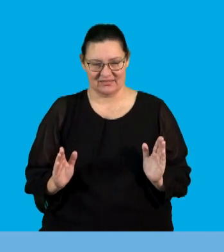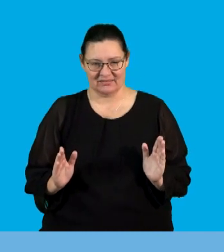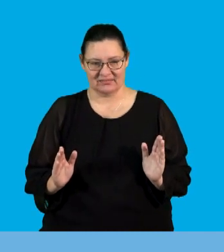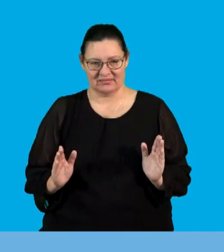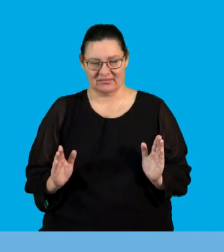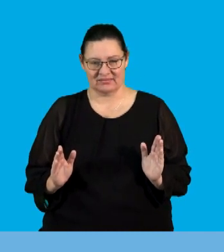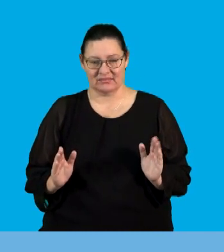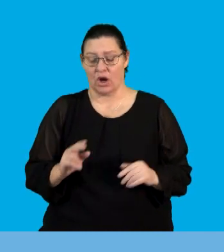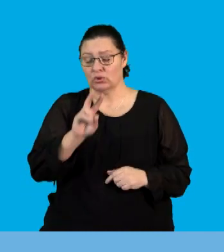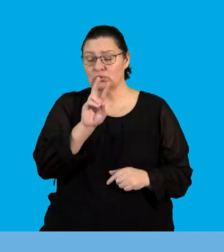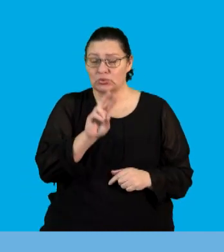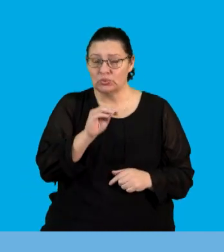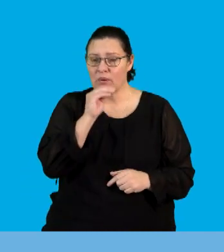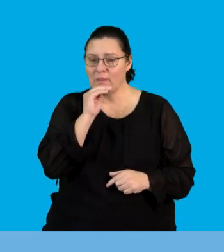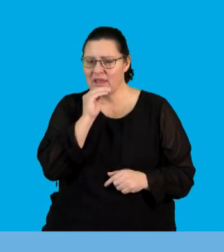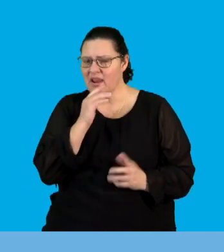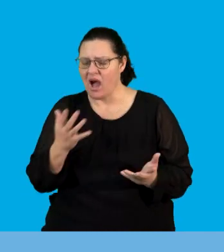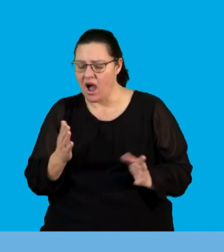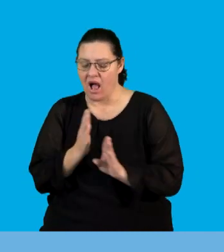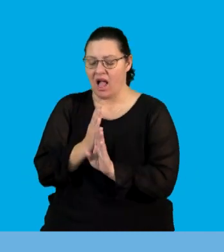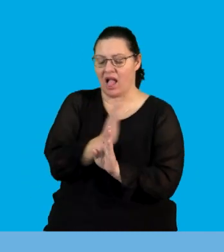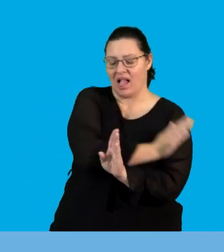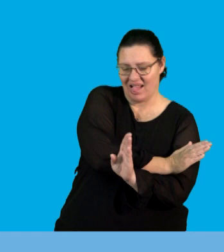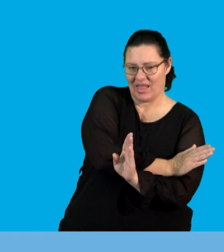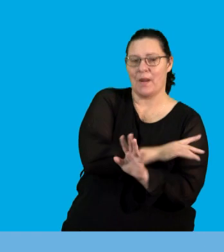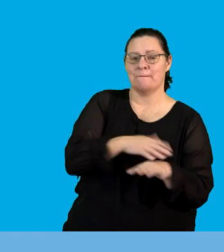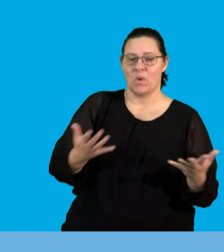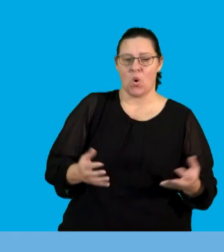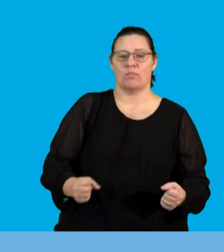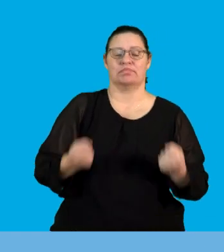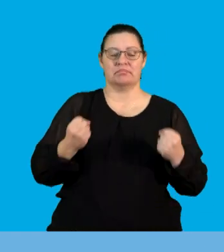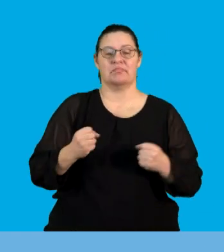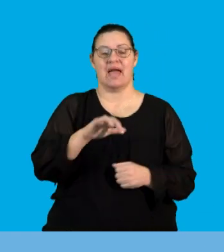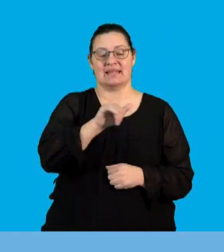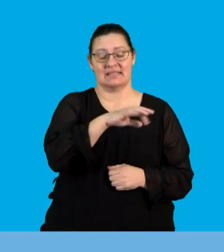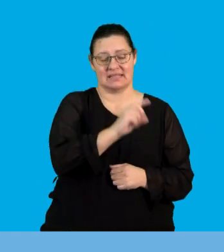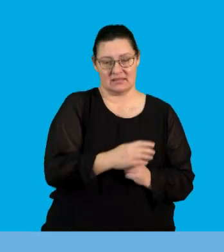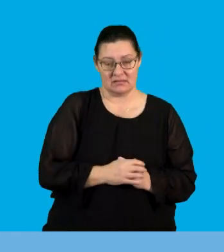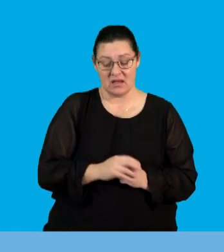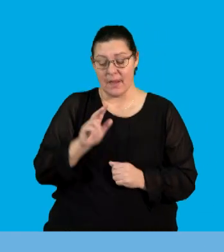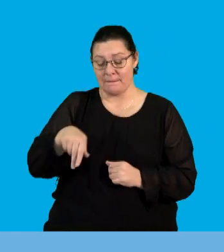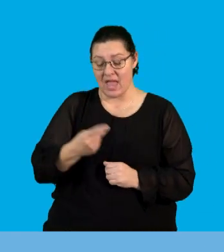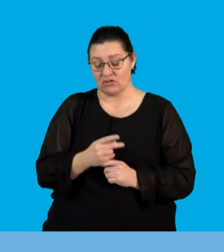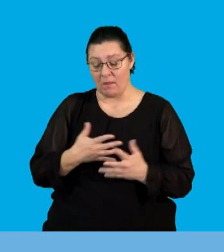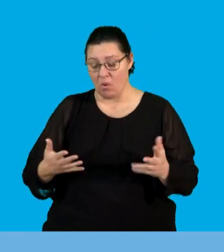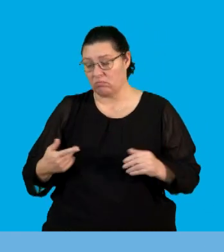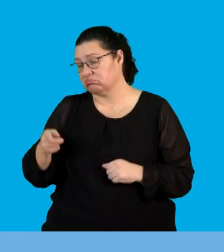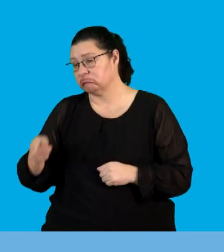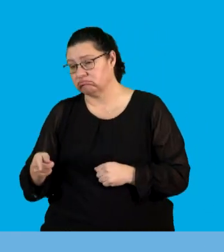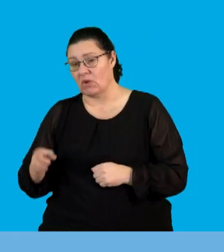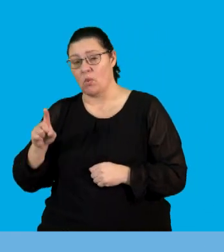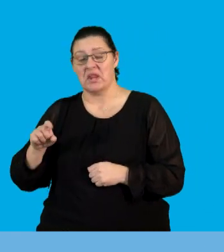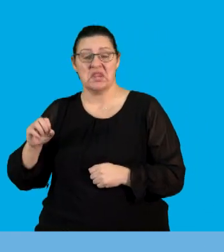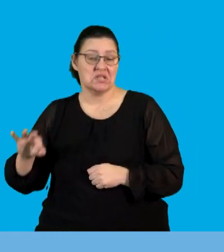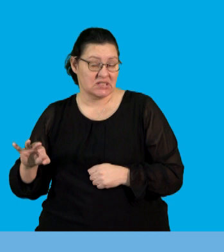be 2, 2 is going to be away from 7 but closer to 0, so it's going to be a strong acid. Should the pH of that